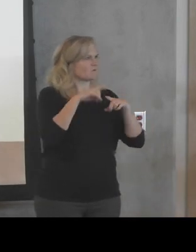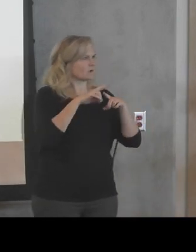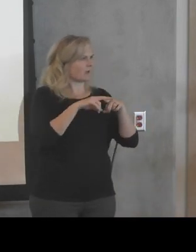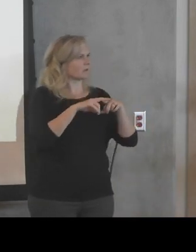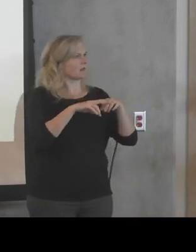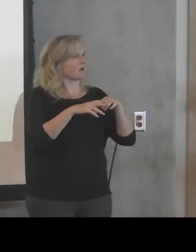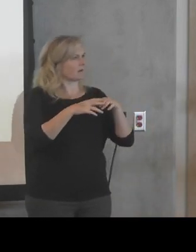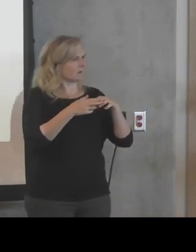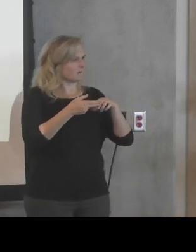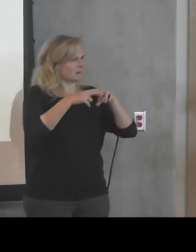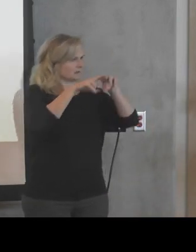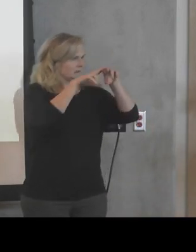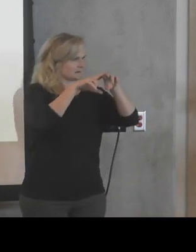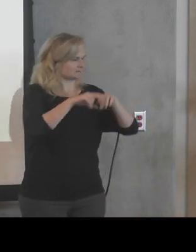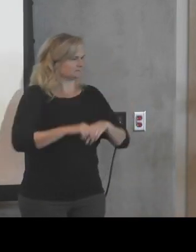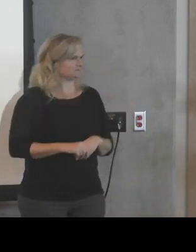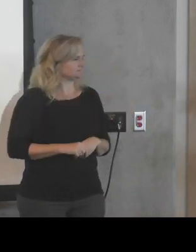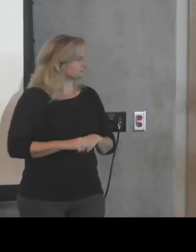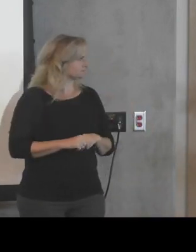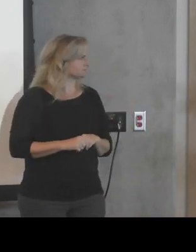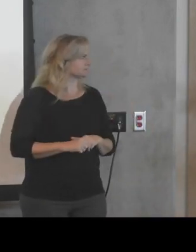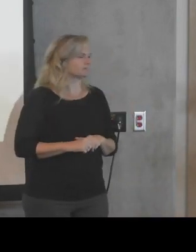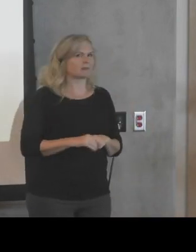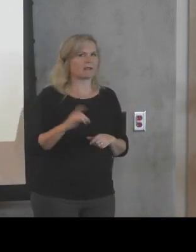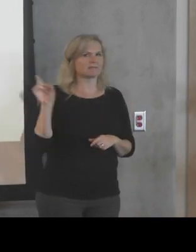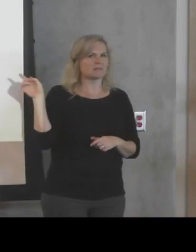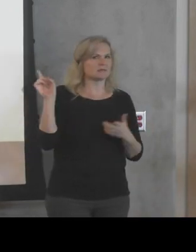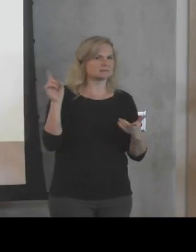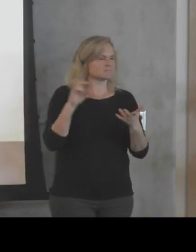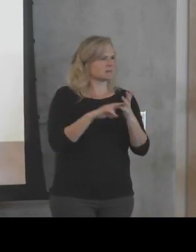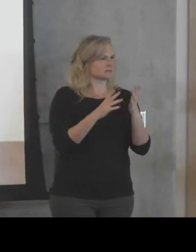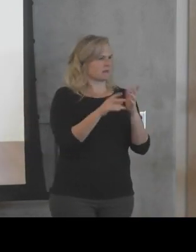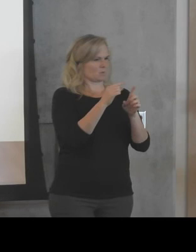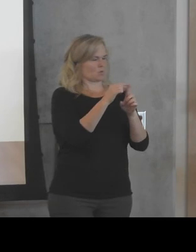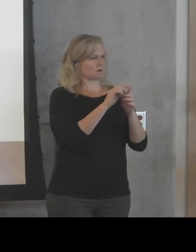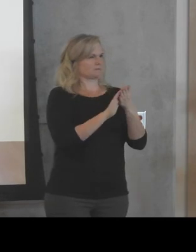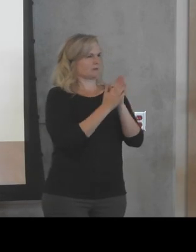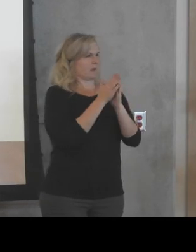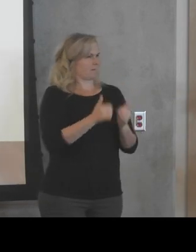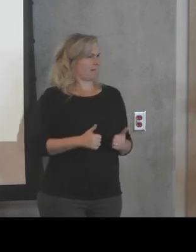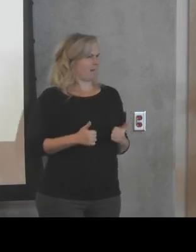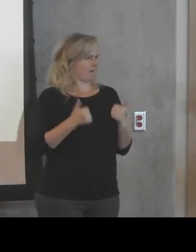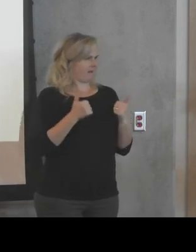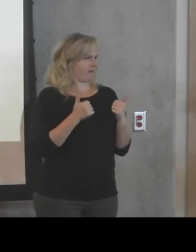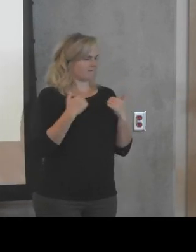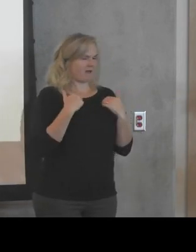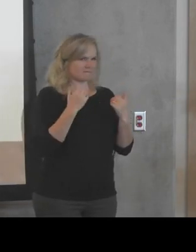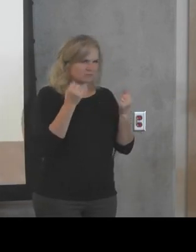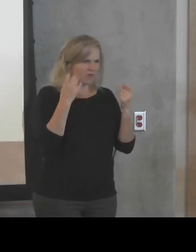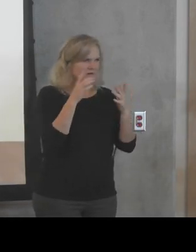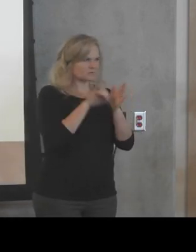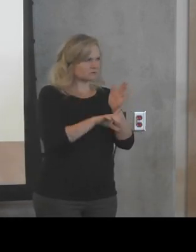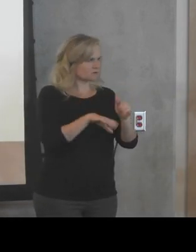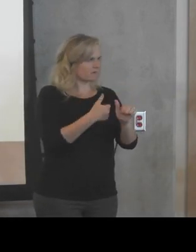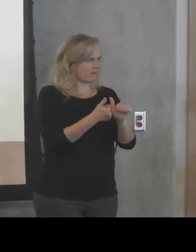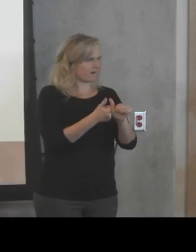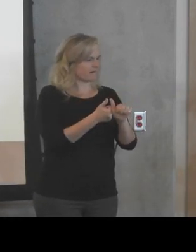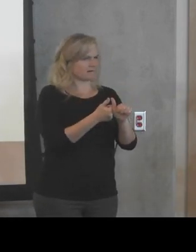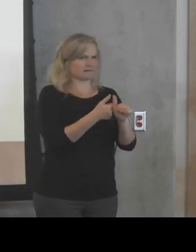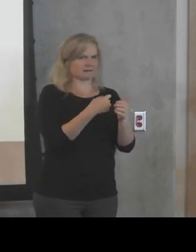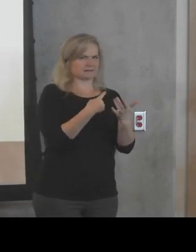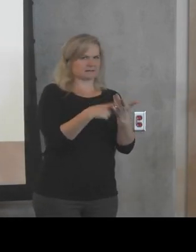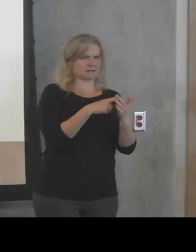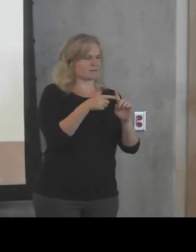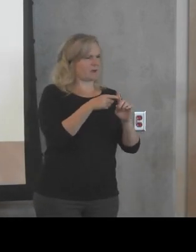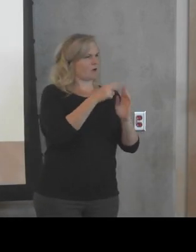One example of a great resource is Bridging Words to Life. It has great ideas. It's got a lot of the research in it. It talks about read-alouds,